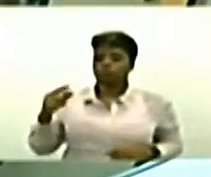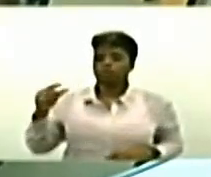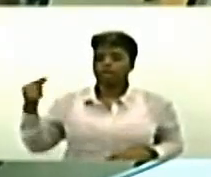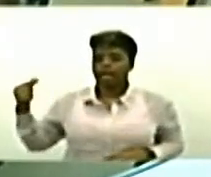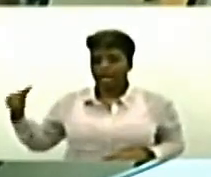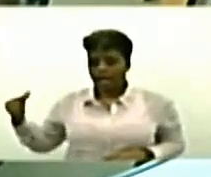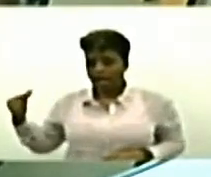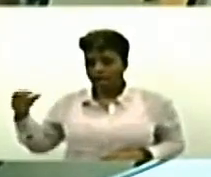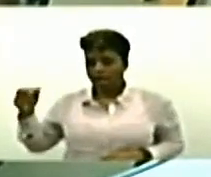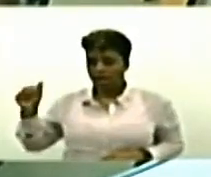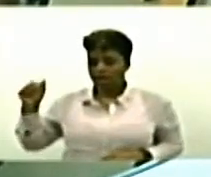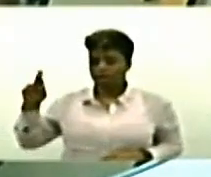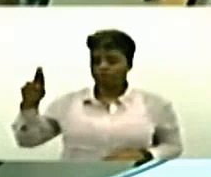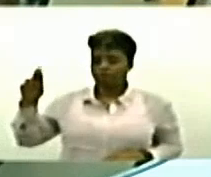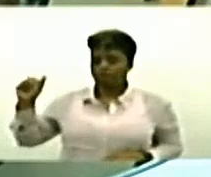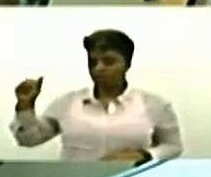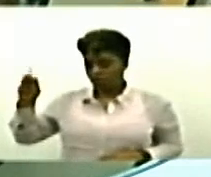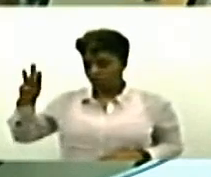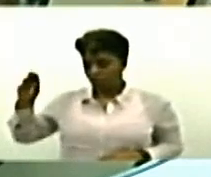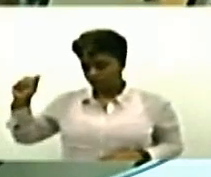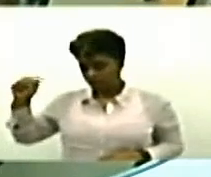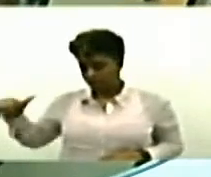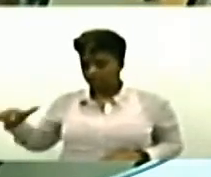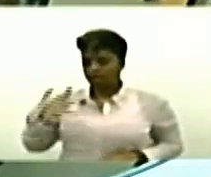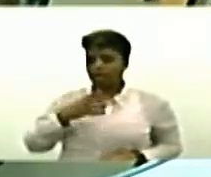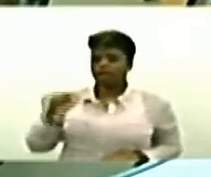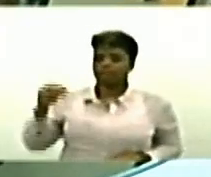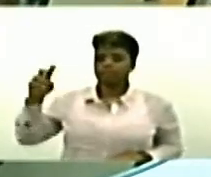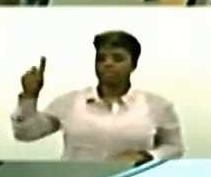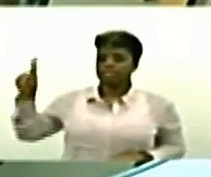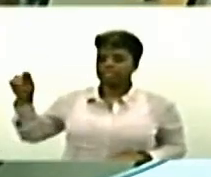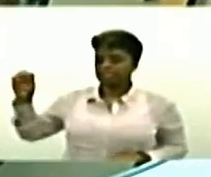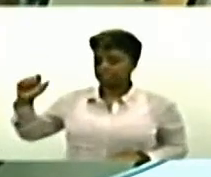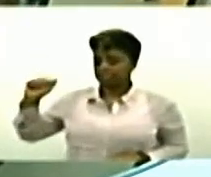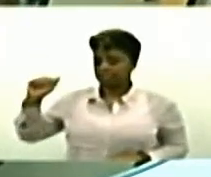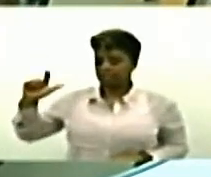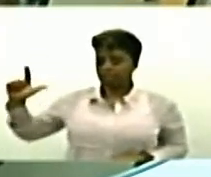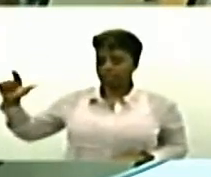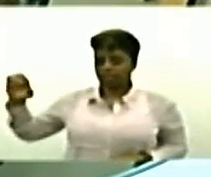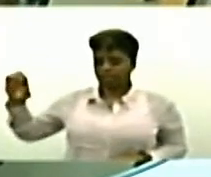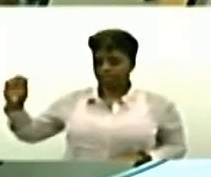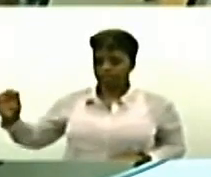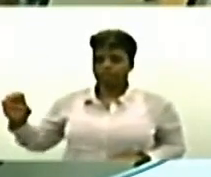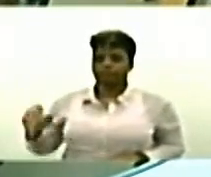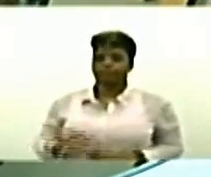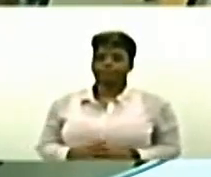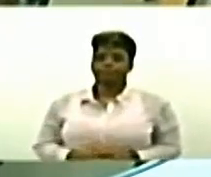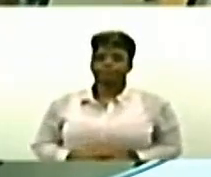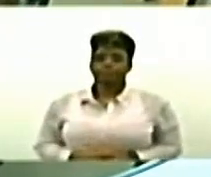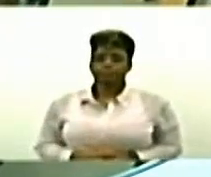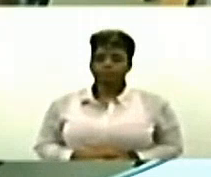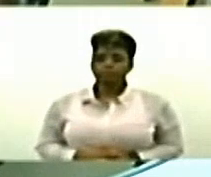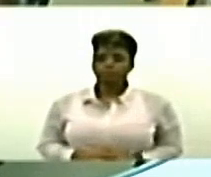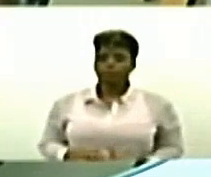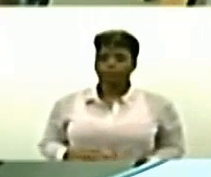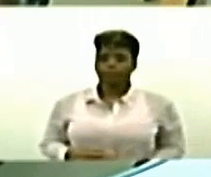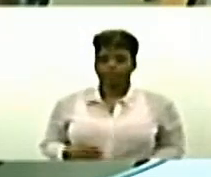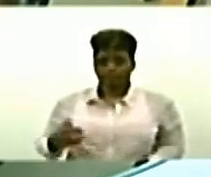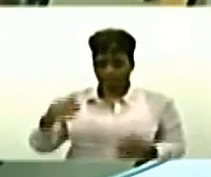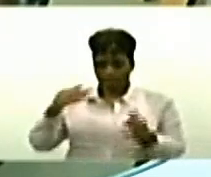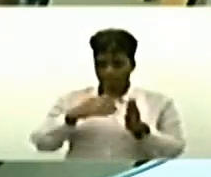and Chris Diali, with the President being the chair of that committee. Senator, the Honourable Simon